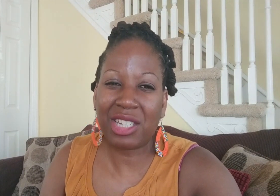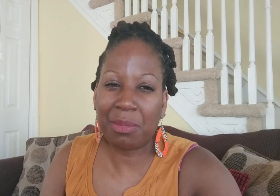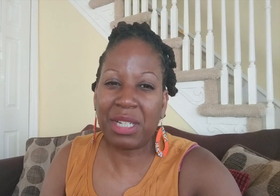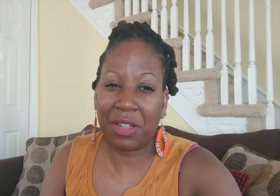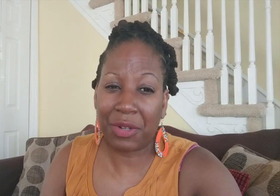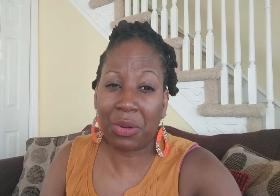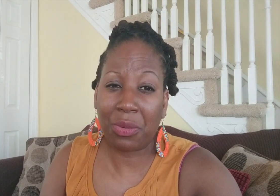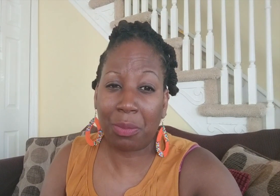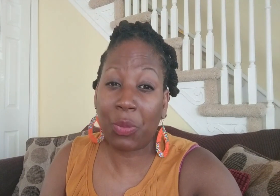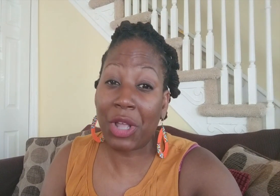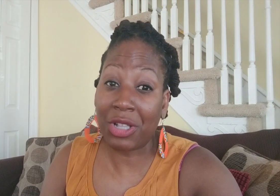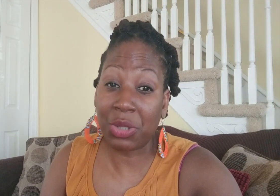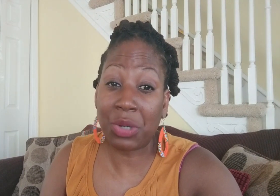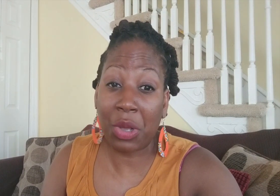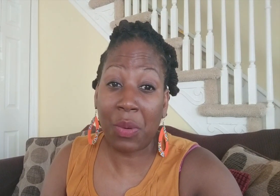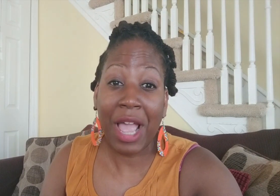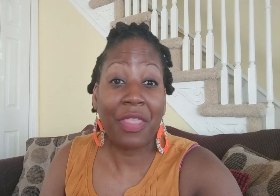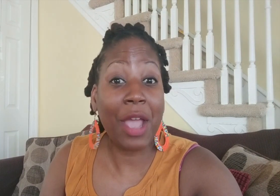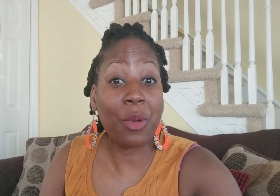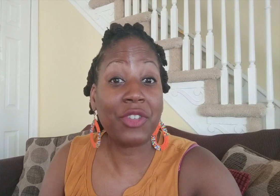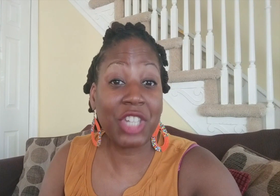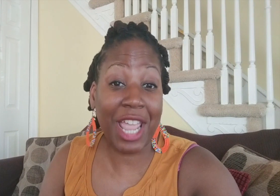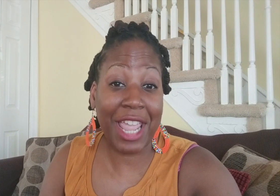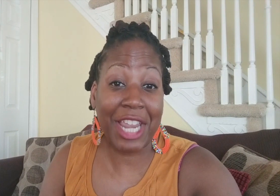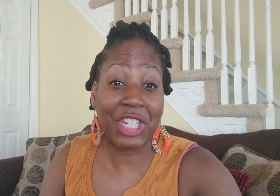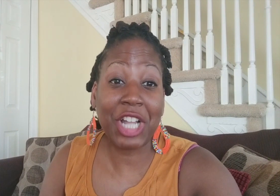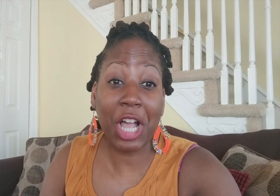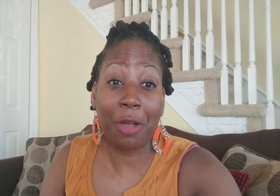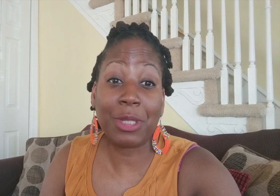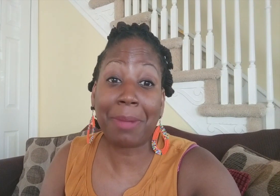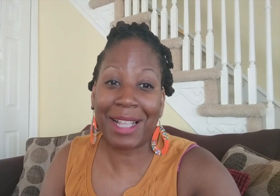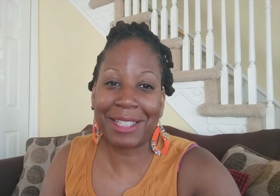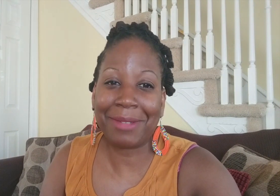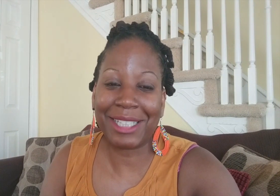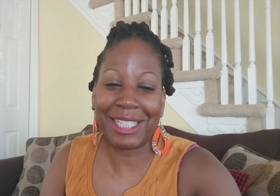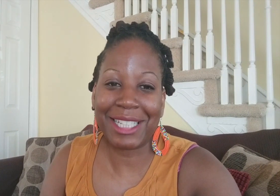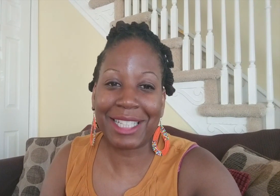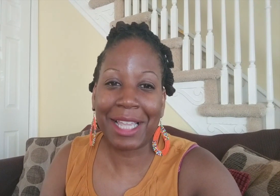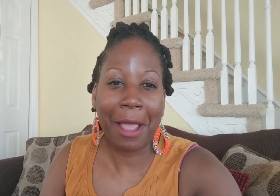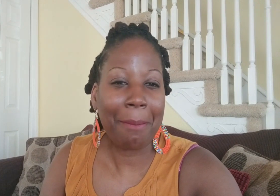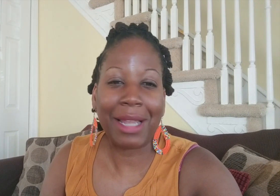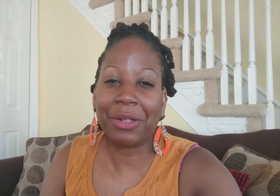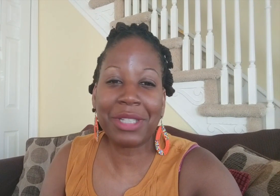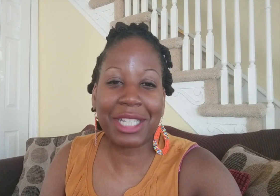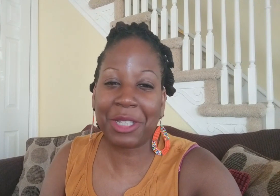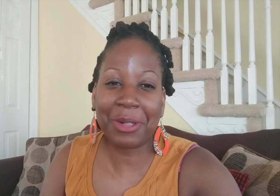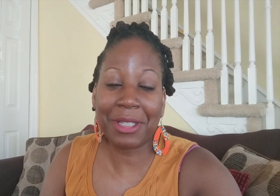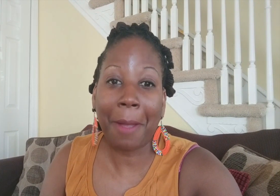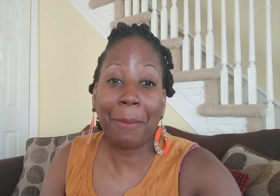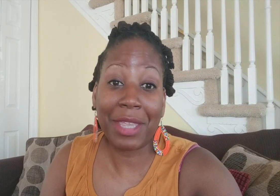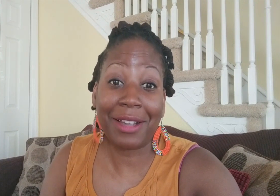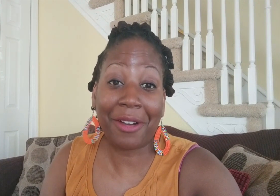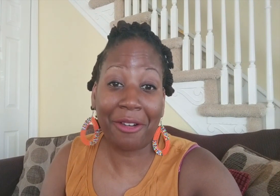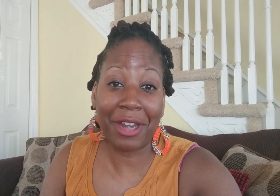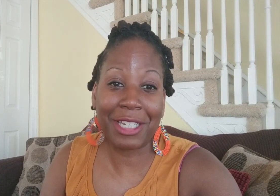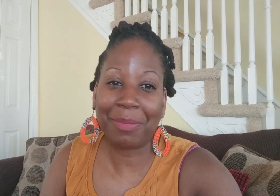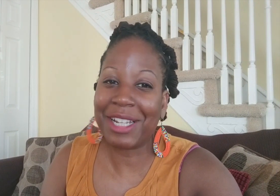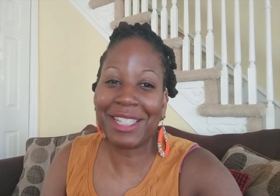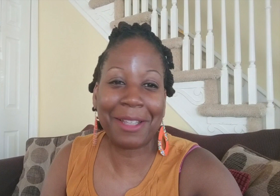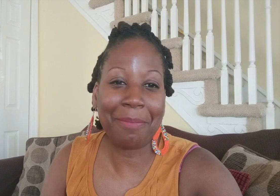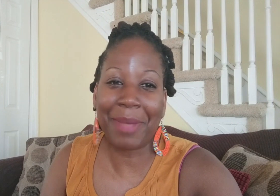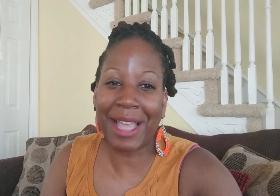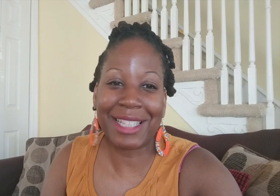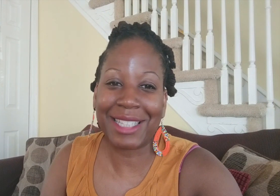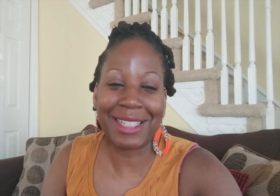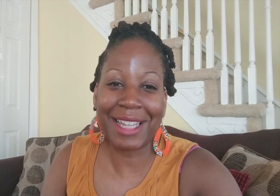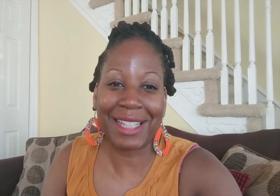that change can be difficult, but we also know that with change comes possibilities. My little sisters, be encouraged